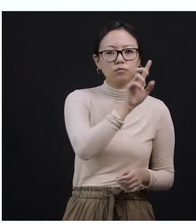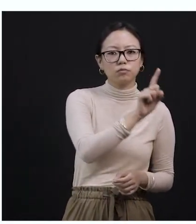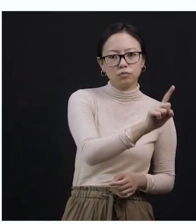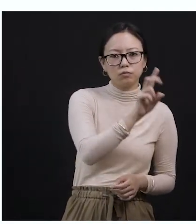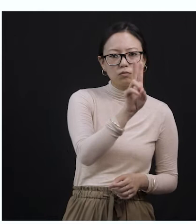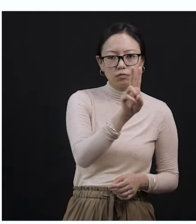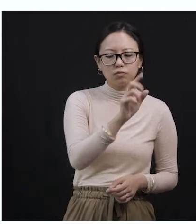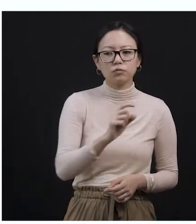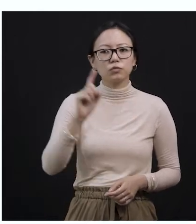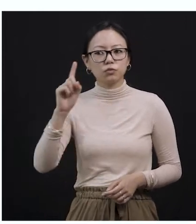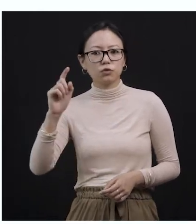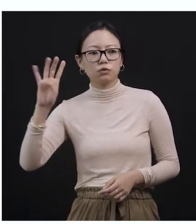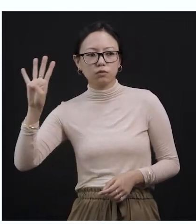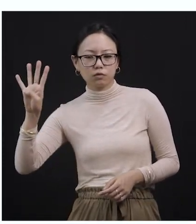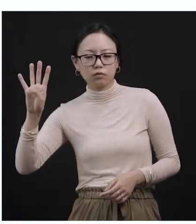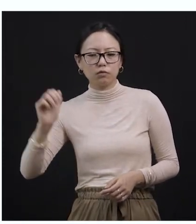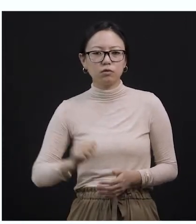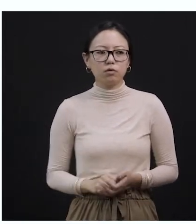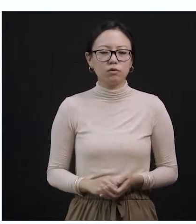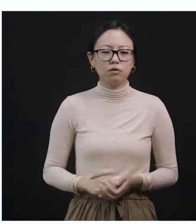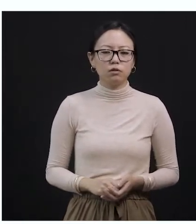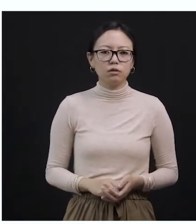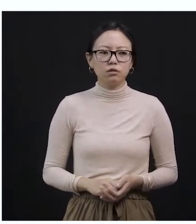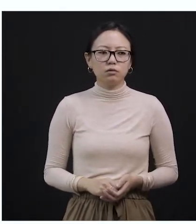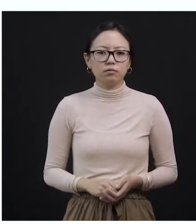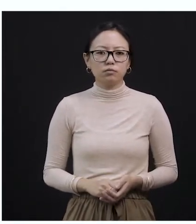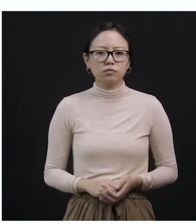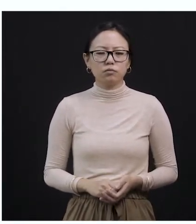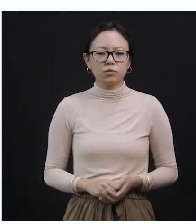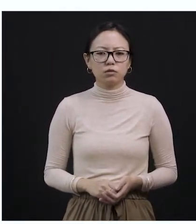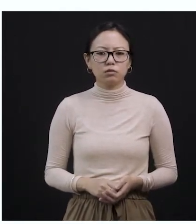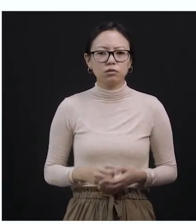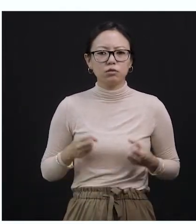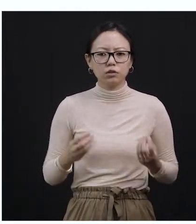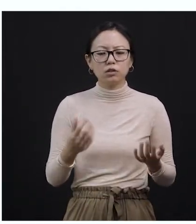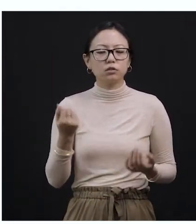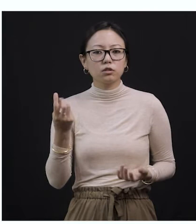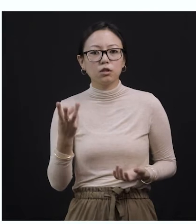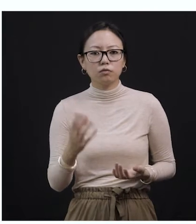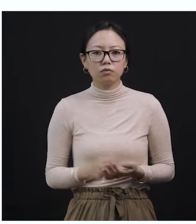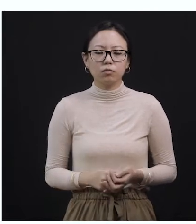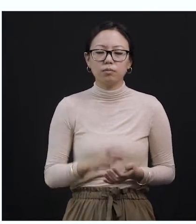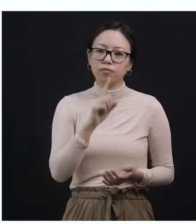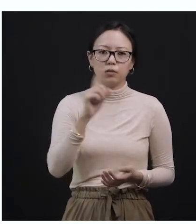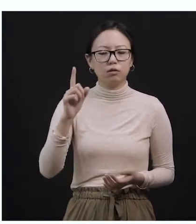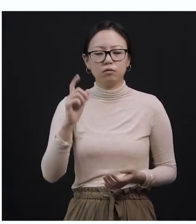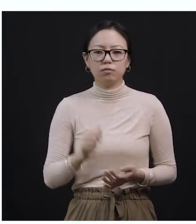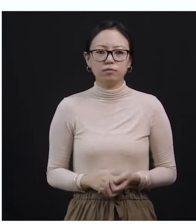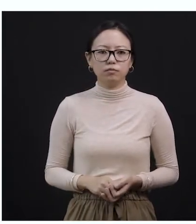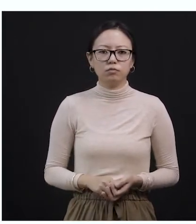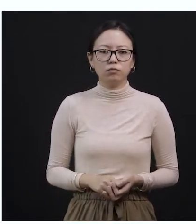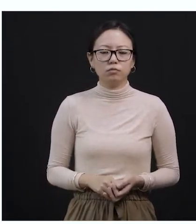a two-digit number, all right? So, let's count from 11 till 14. Let's start the